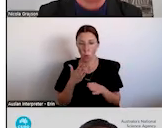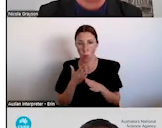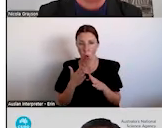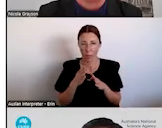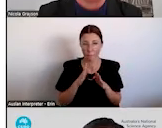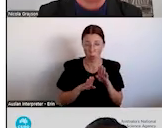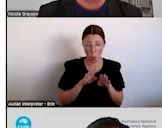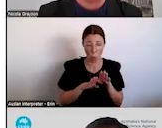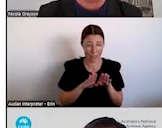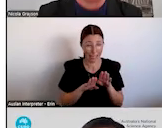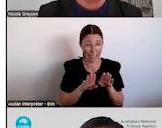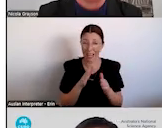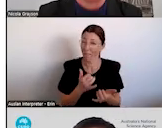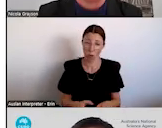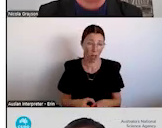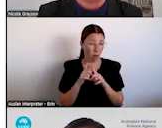of the workflow.